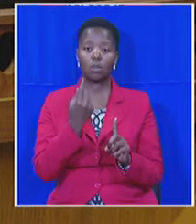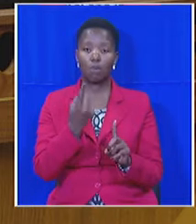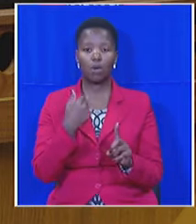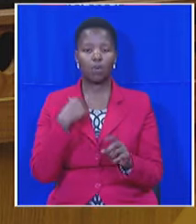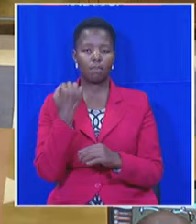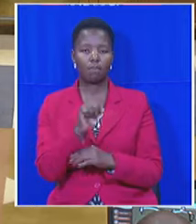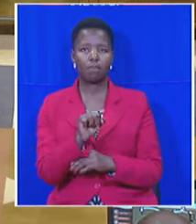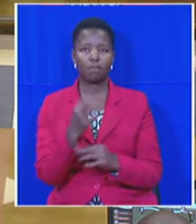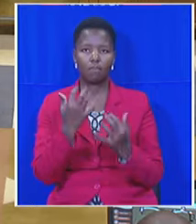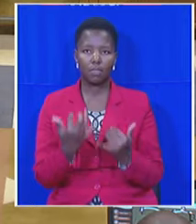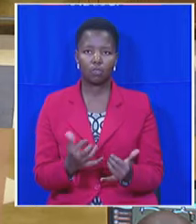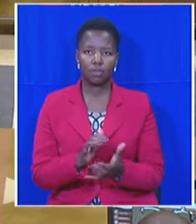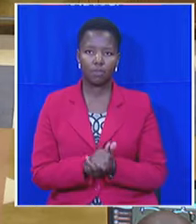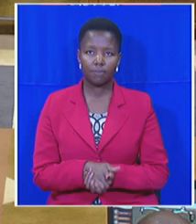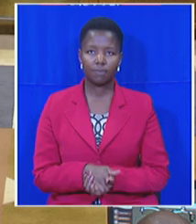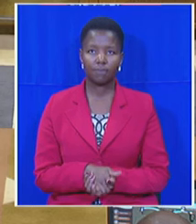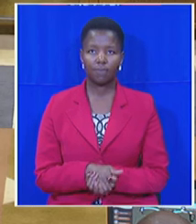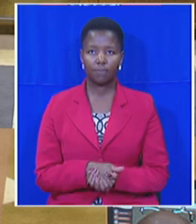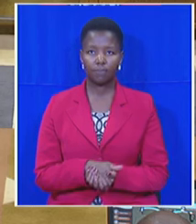this budget. Thank you.